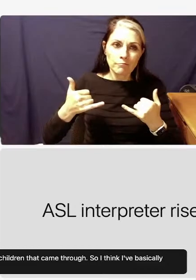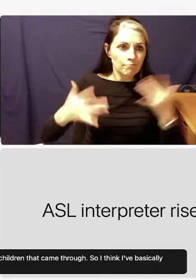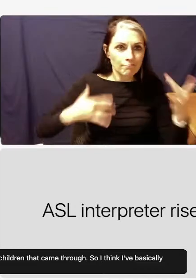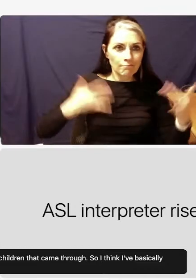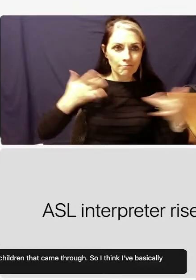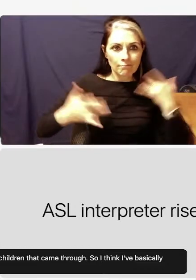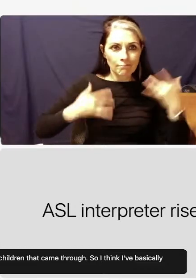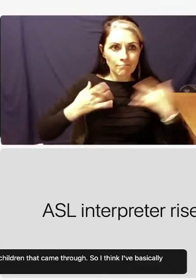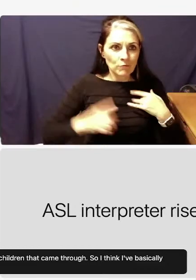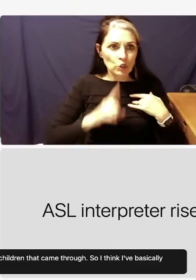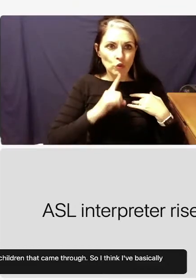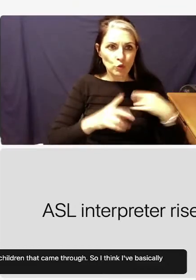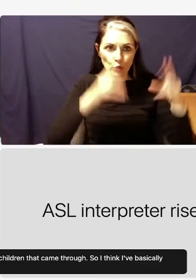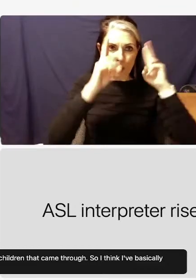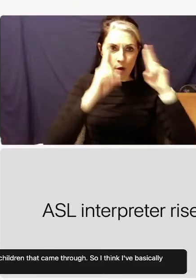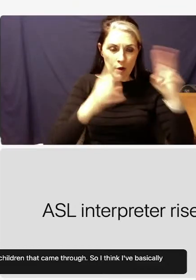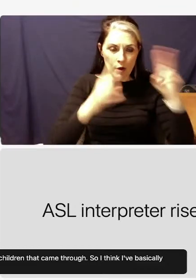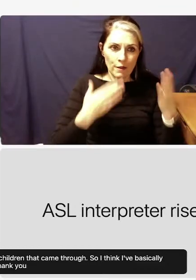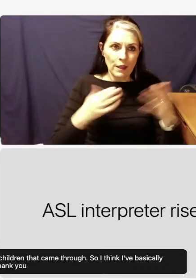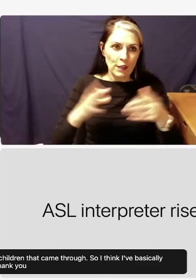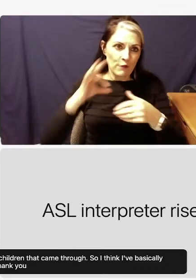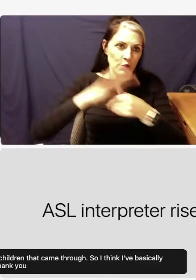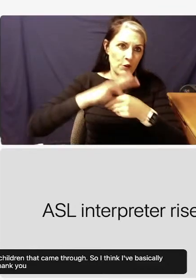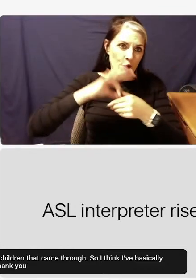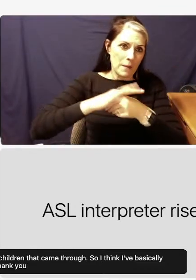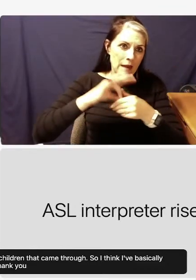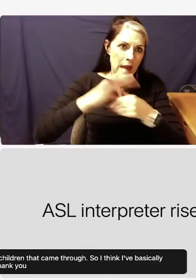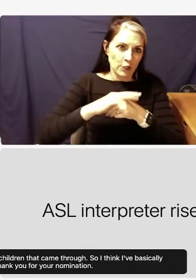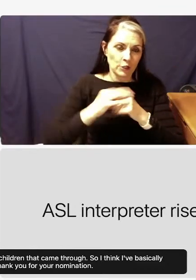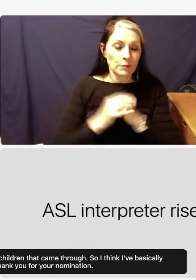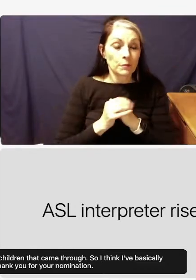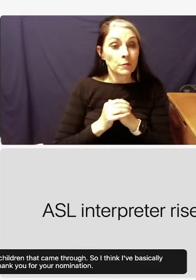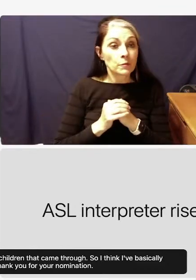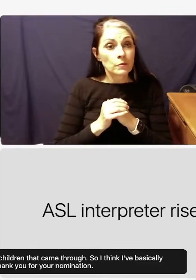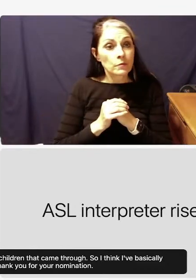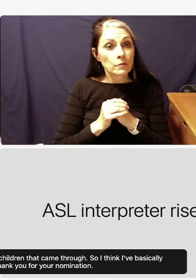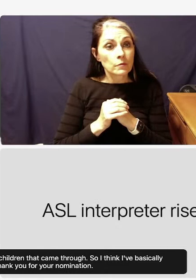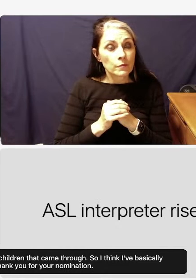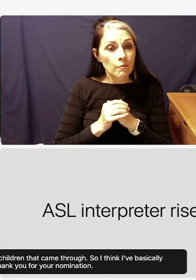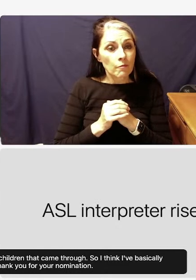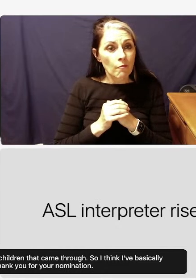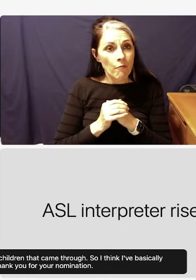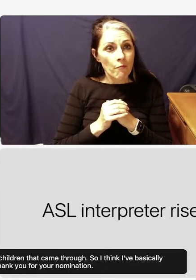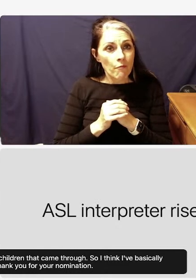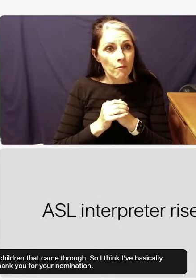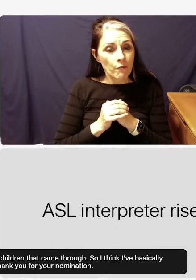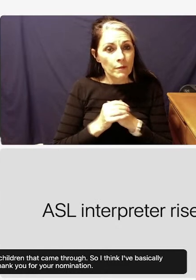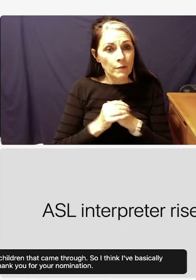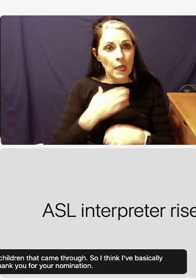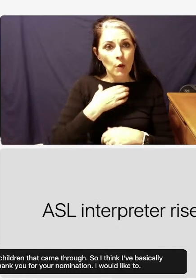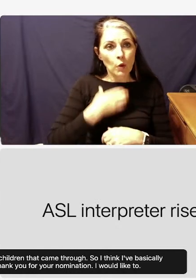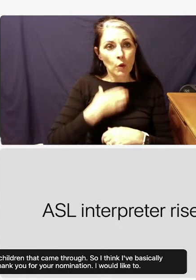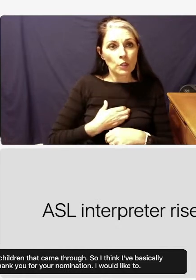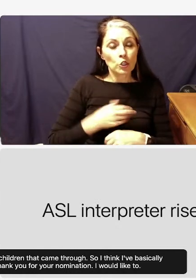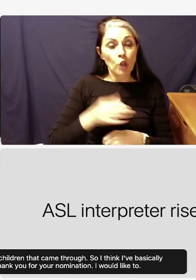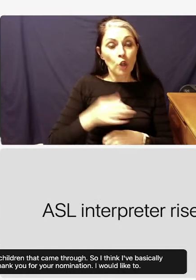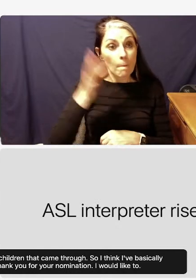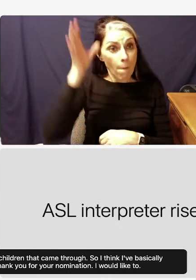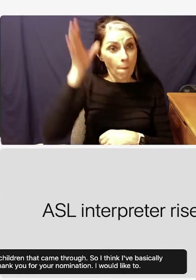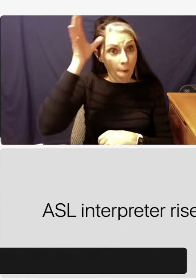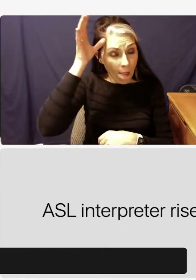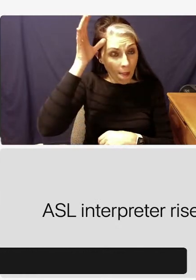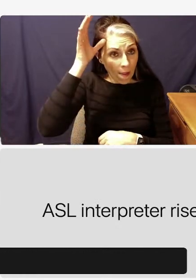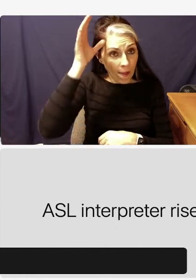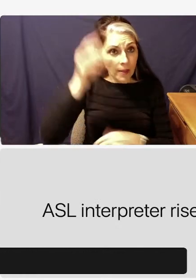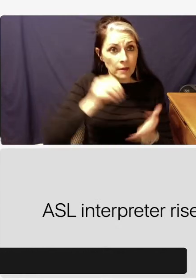it's a true honor thank you for your nomination um i would like to um just wish our parents